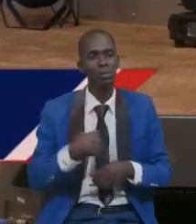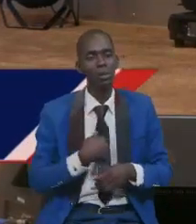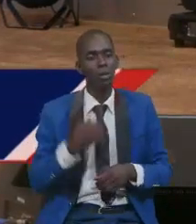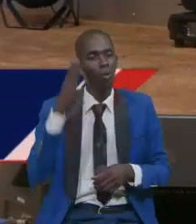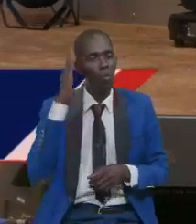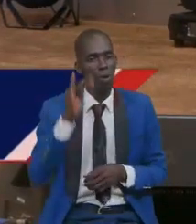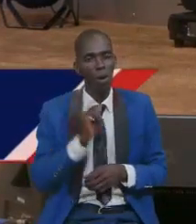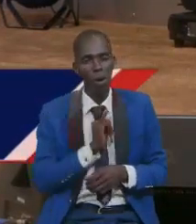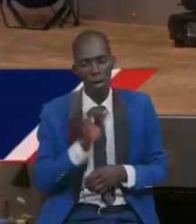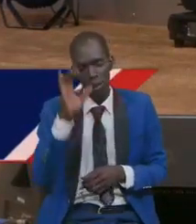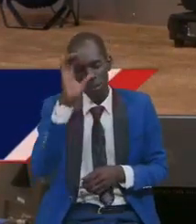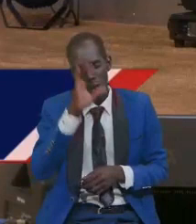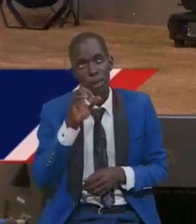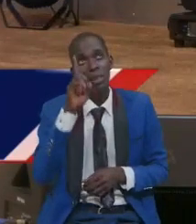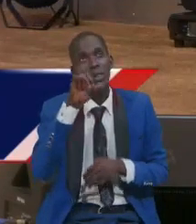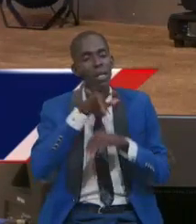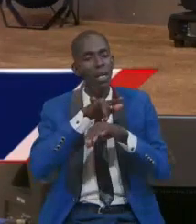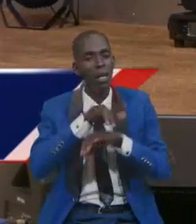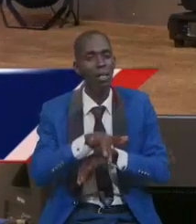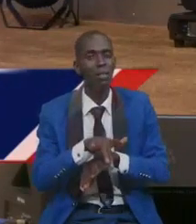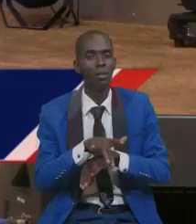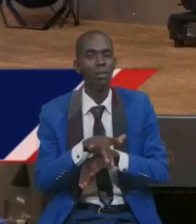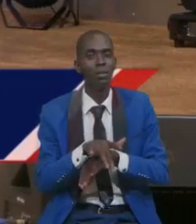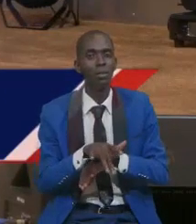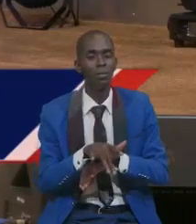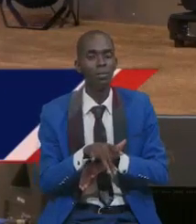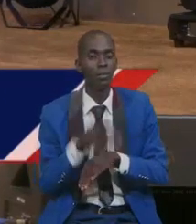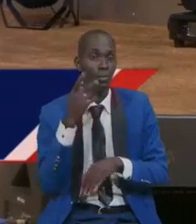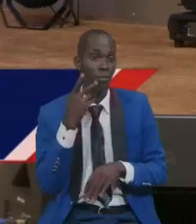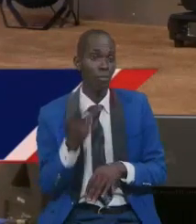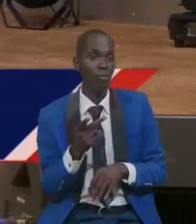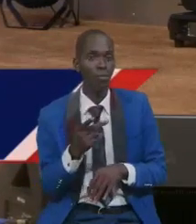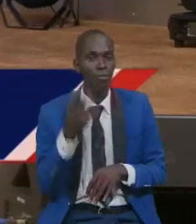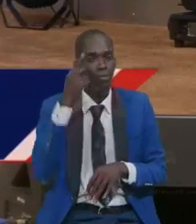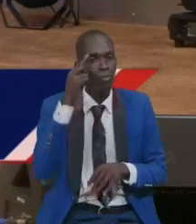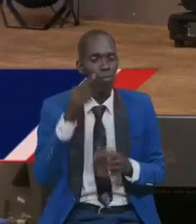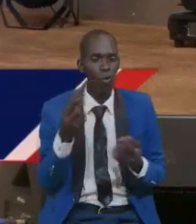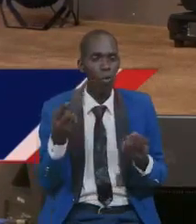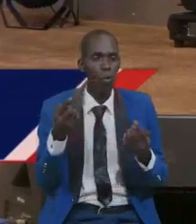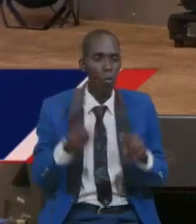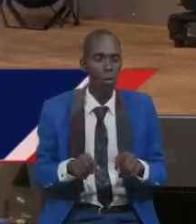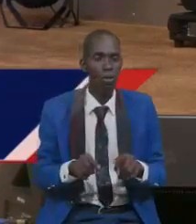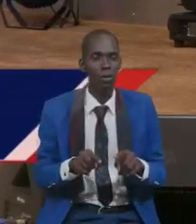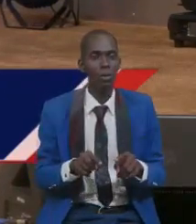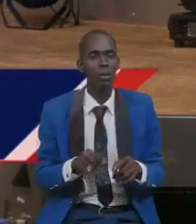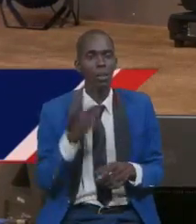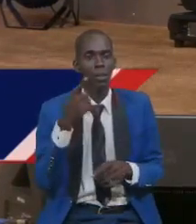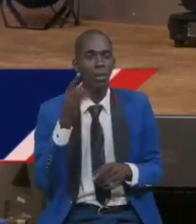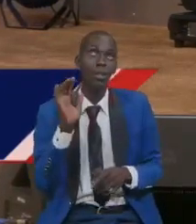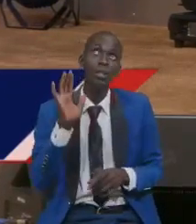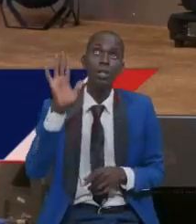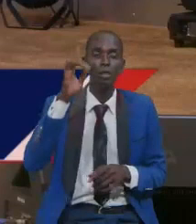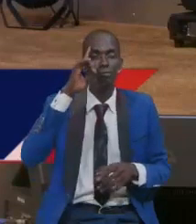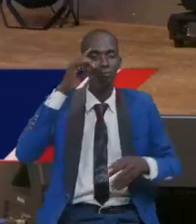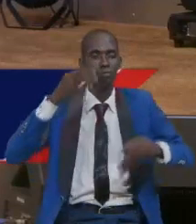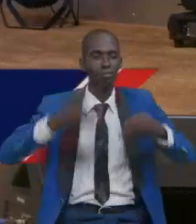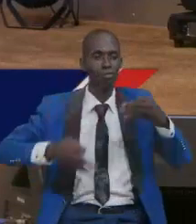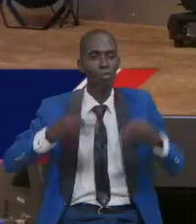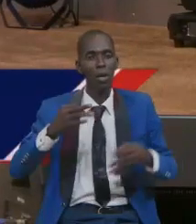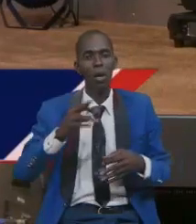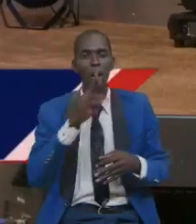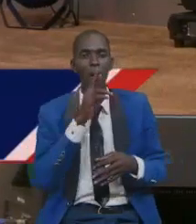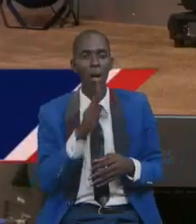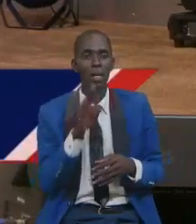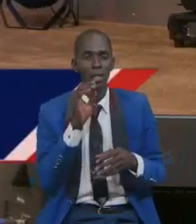I seek thee early. Look at this. For when thy judgments